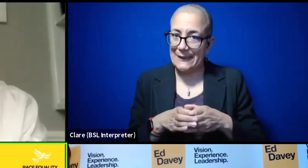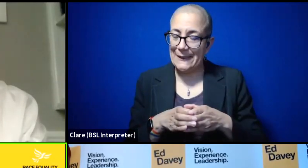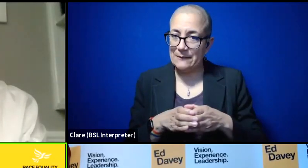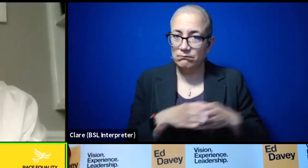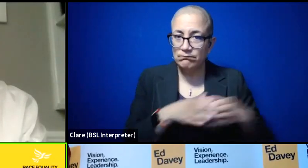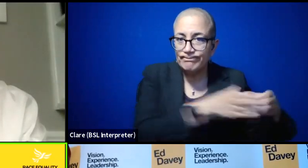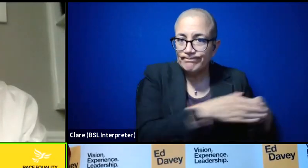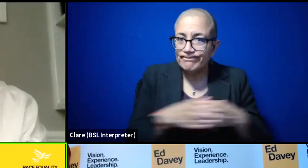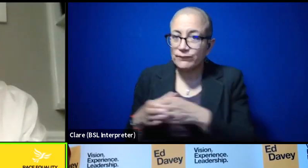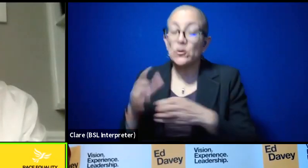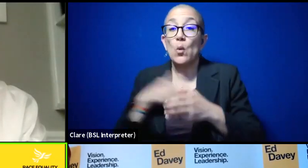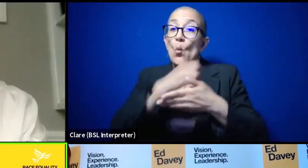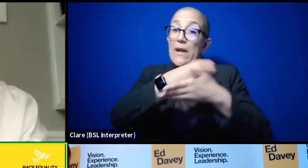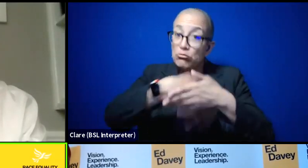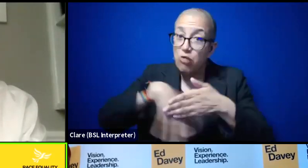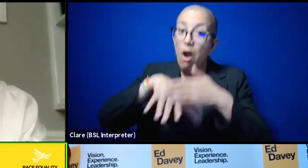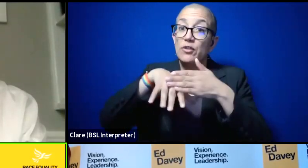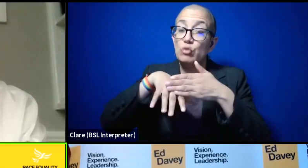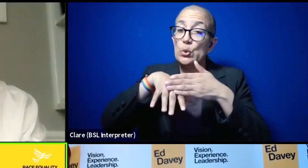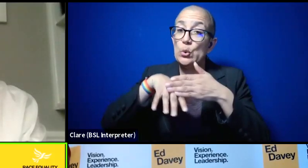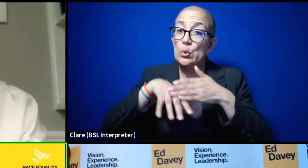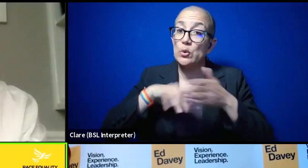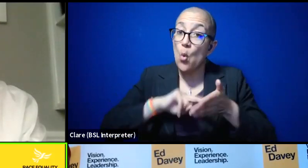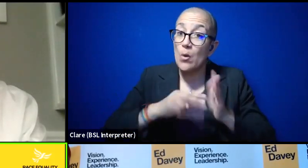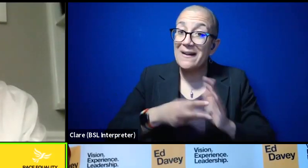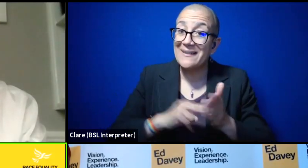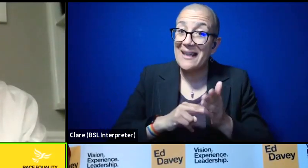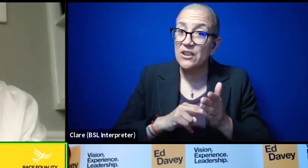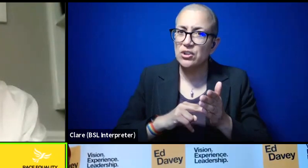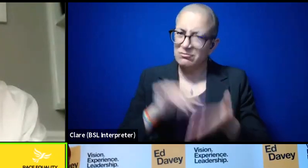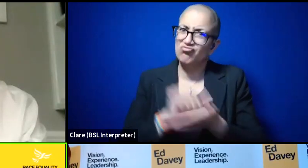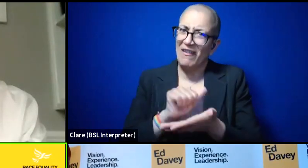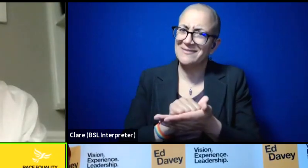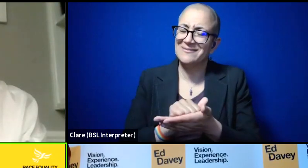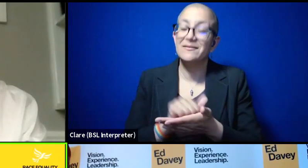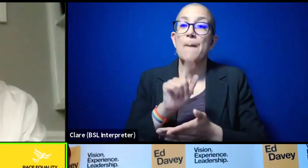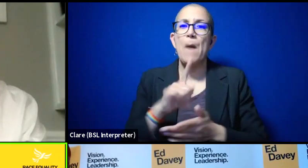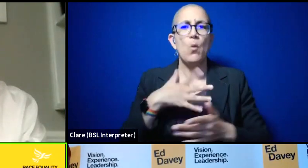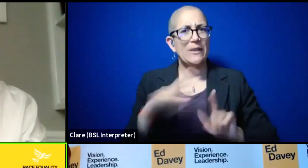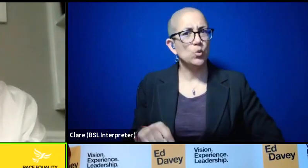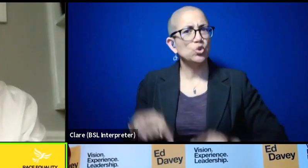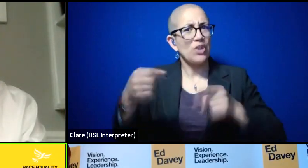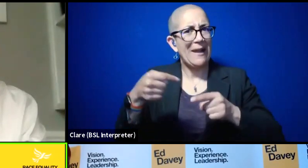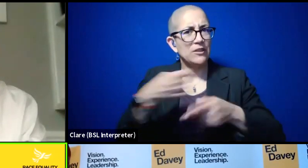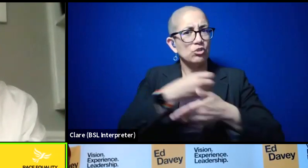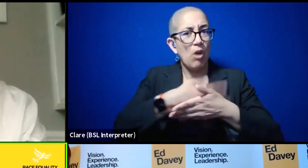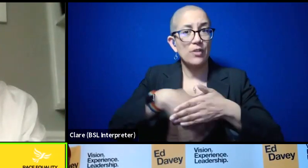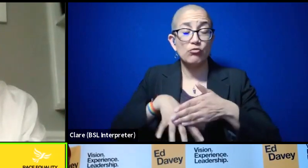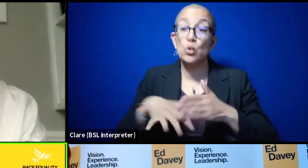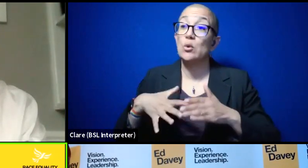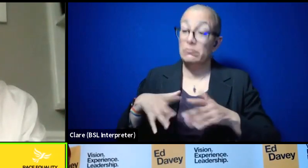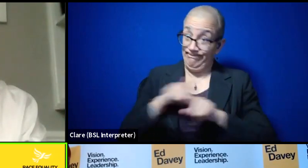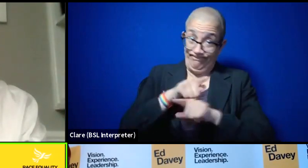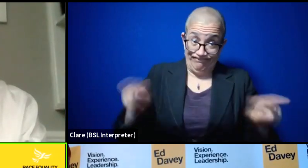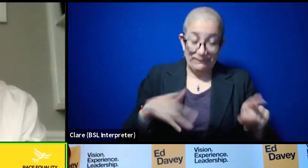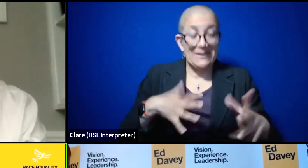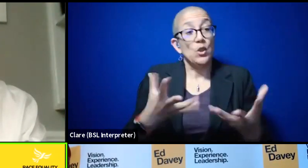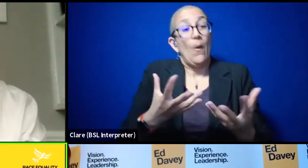grassroots organization, and quite right too, but we have to challenge our grassroots to accept the responsibility for